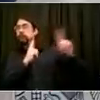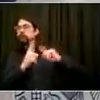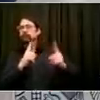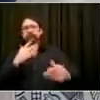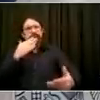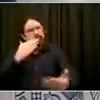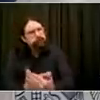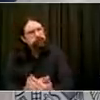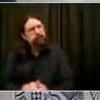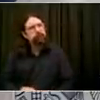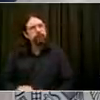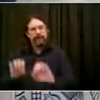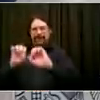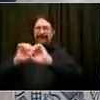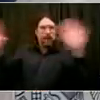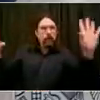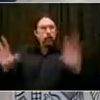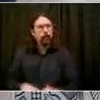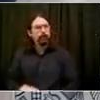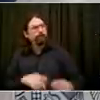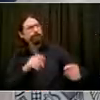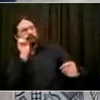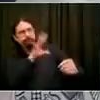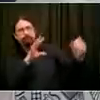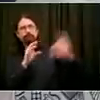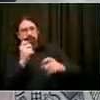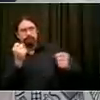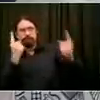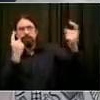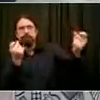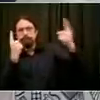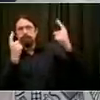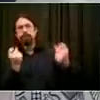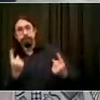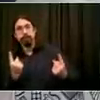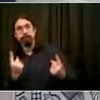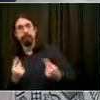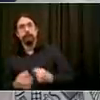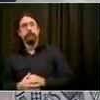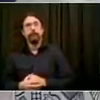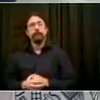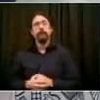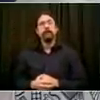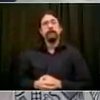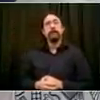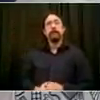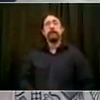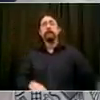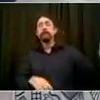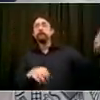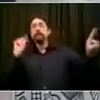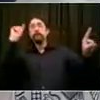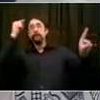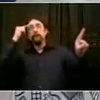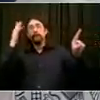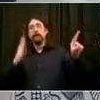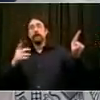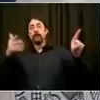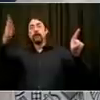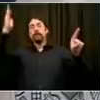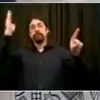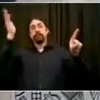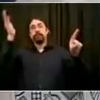just about the time that we had to make our announcement because we had to let schools know. Once we had concluded all of